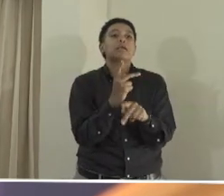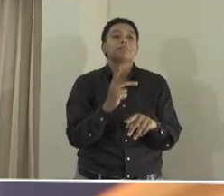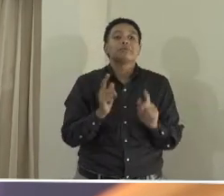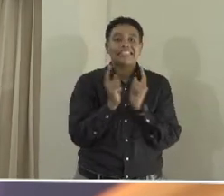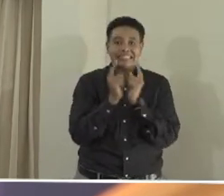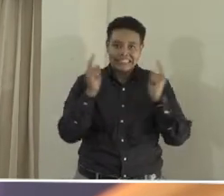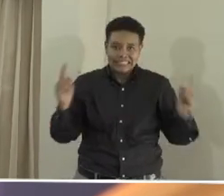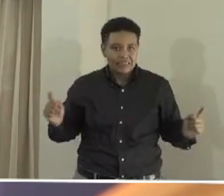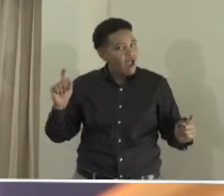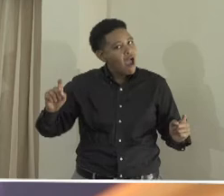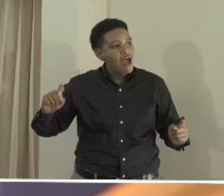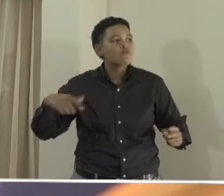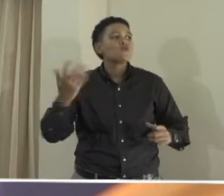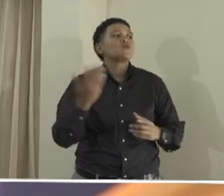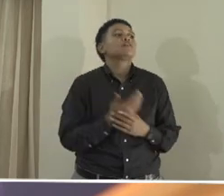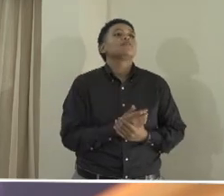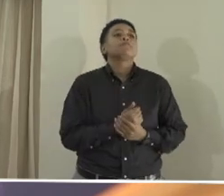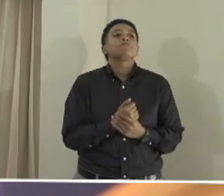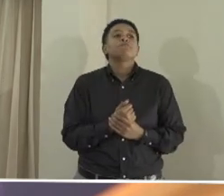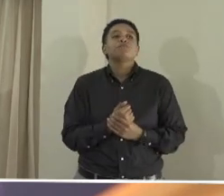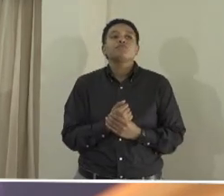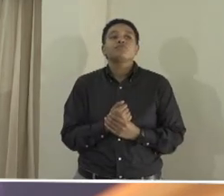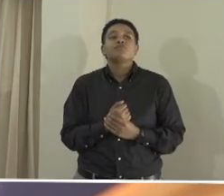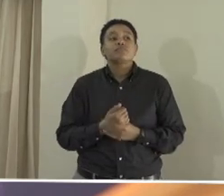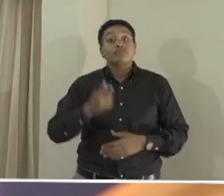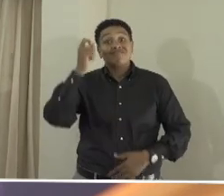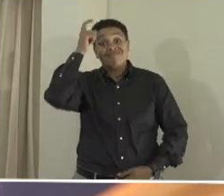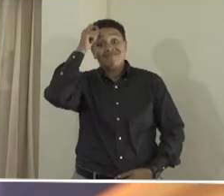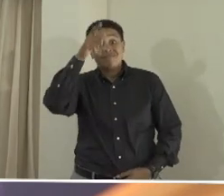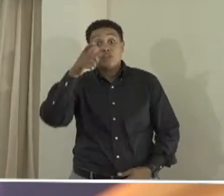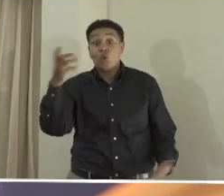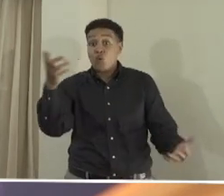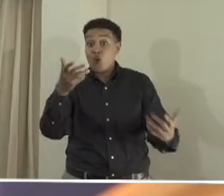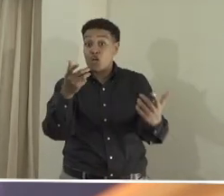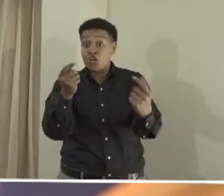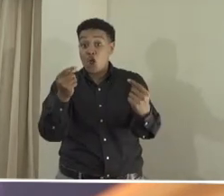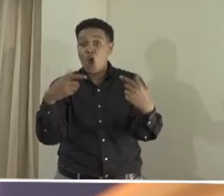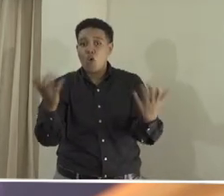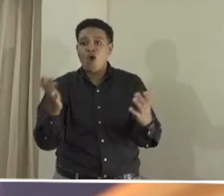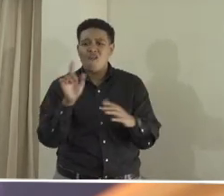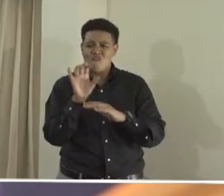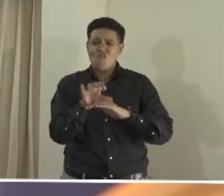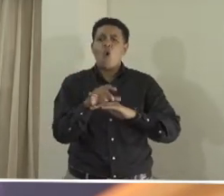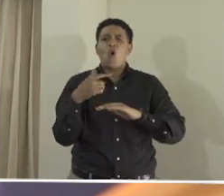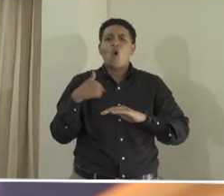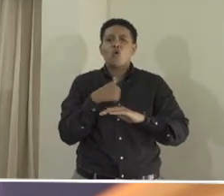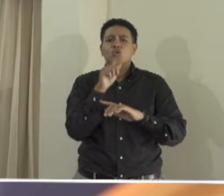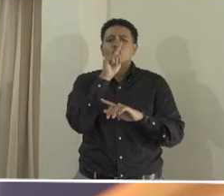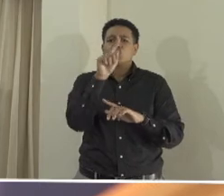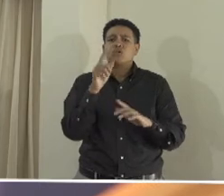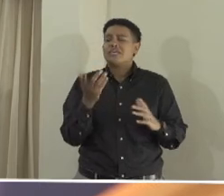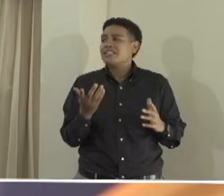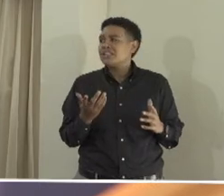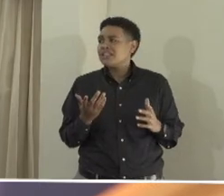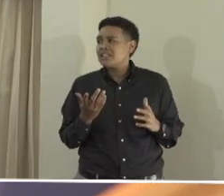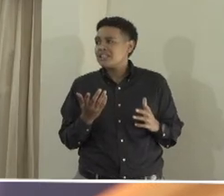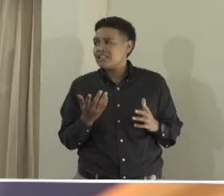distance, and in a way, what it does, it forces us to be so prim and